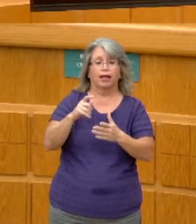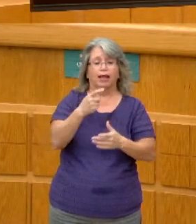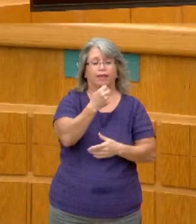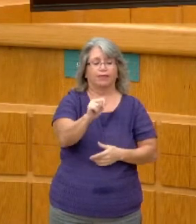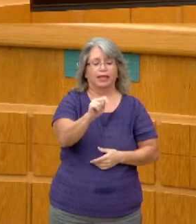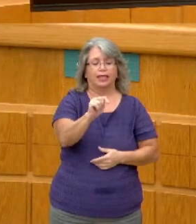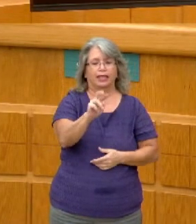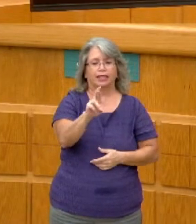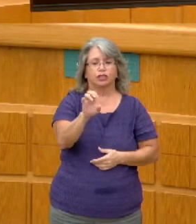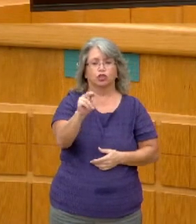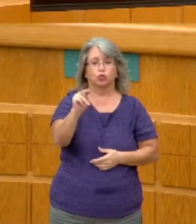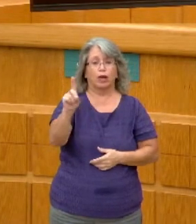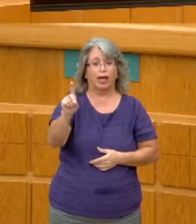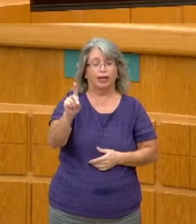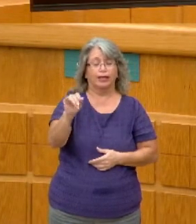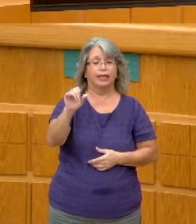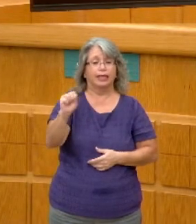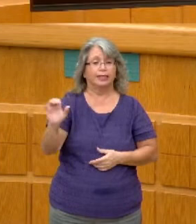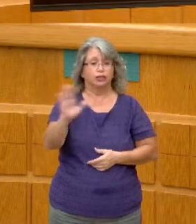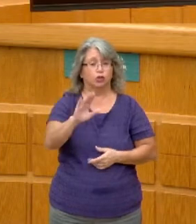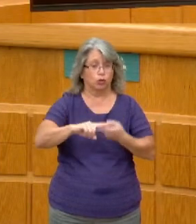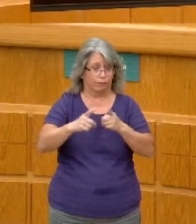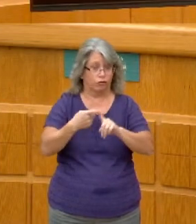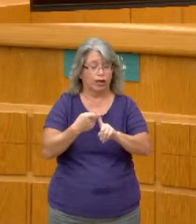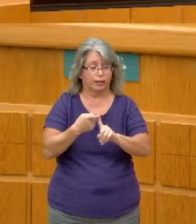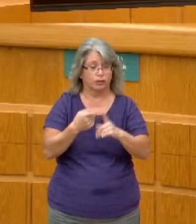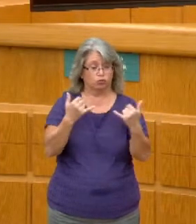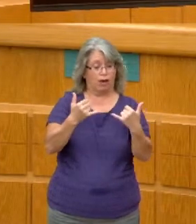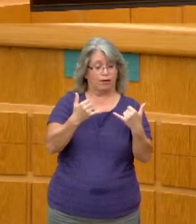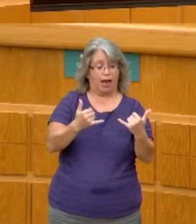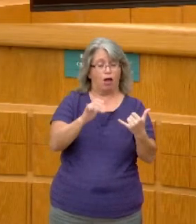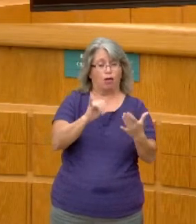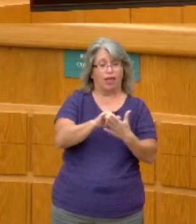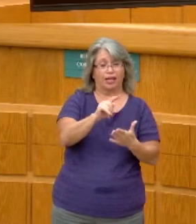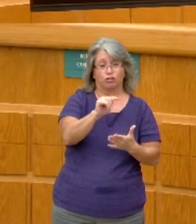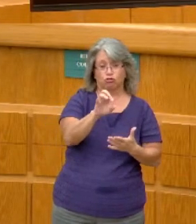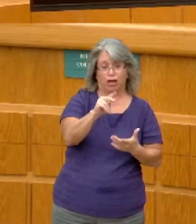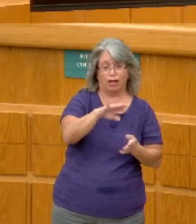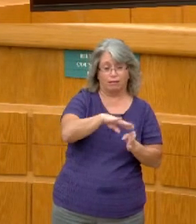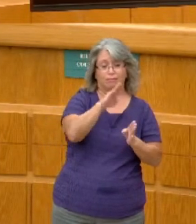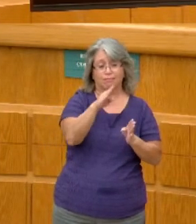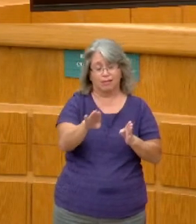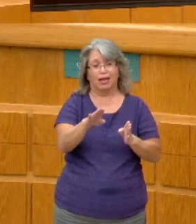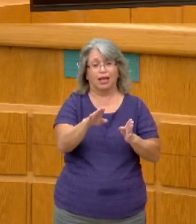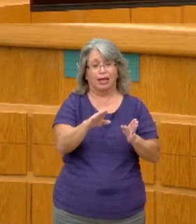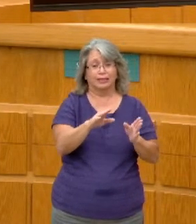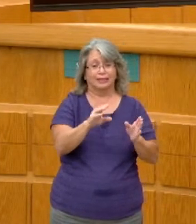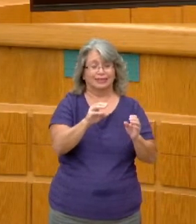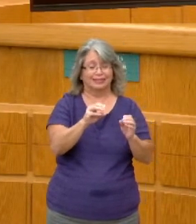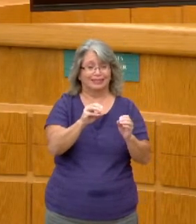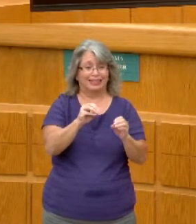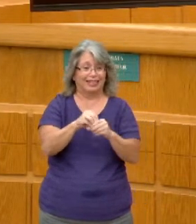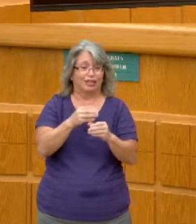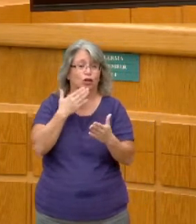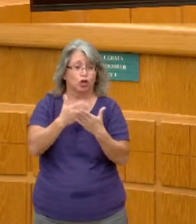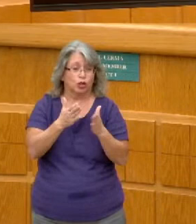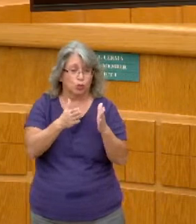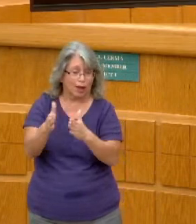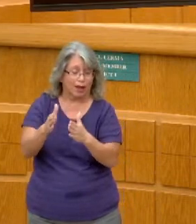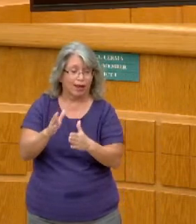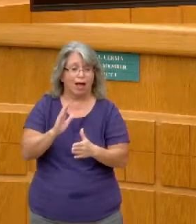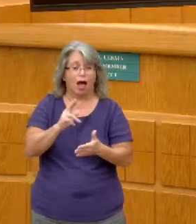is moving in our direction, a favorable direction. Our hospitalization rate is down for a third week in a